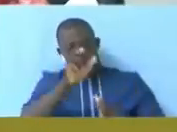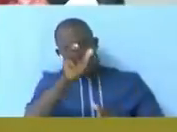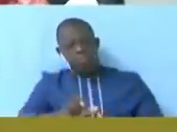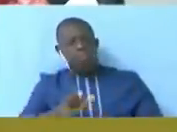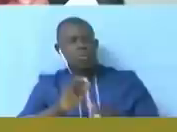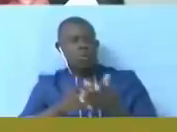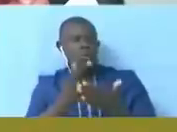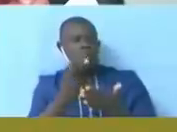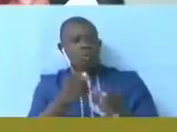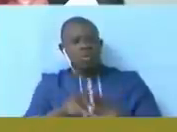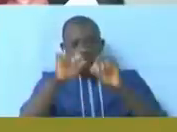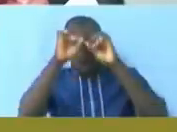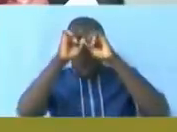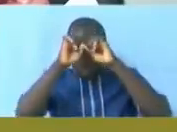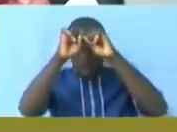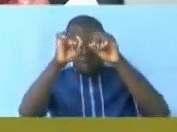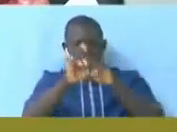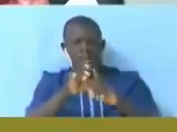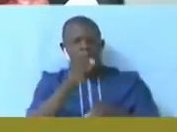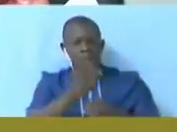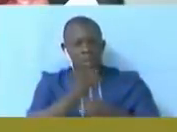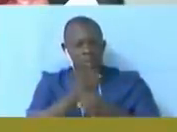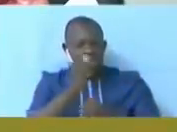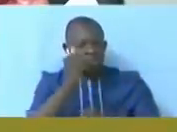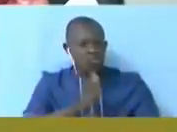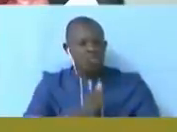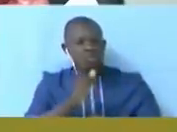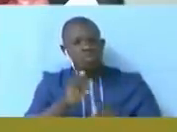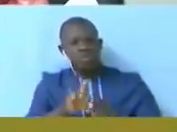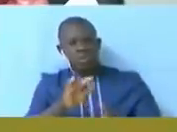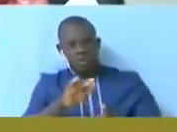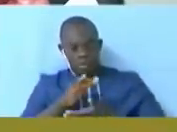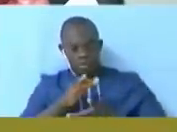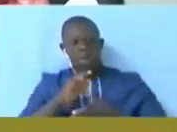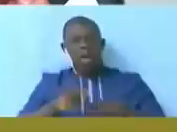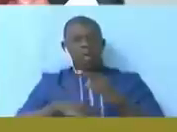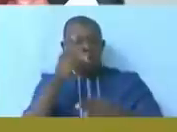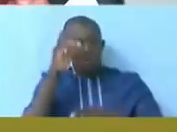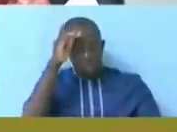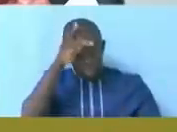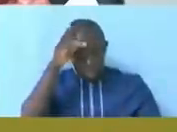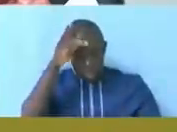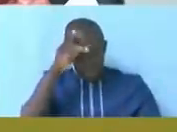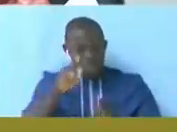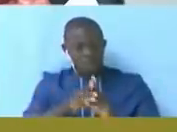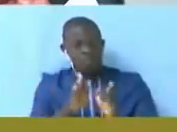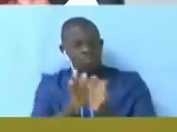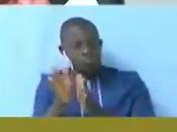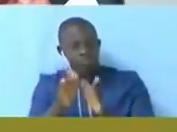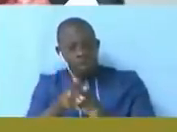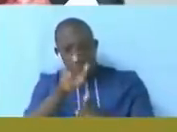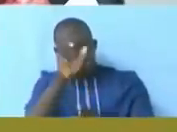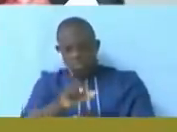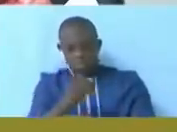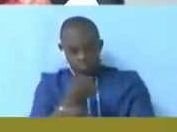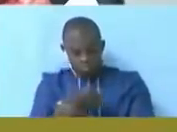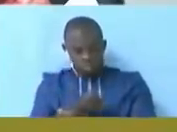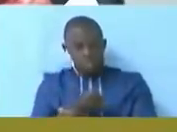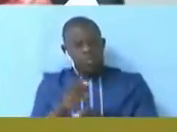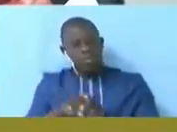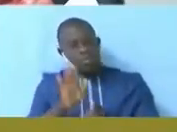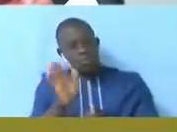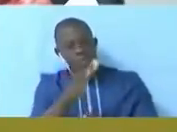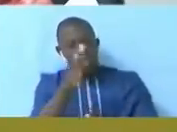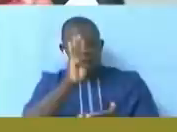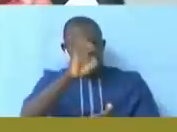make use of that provision to get especially politically motivated detainees remanded in mile two rather than perhaps